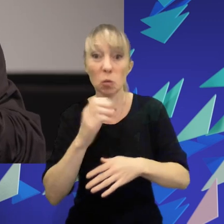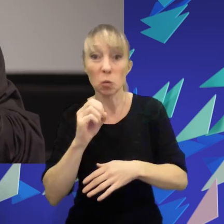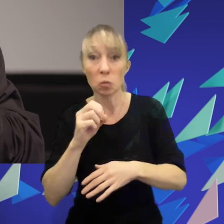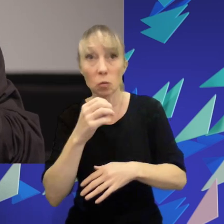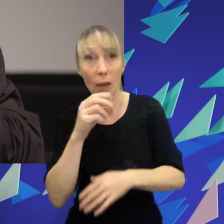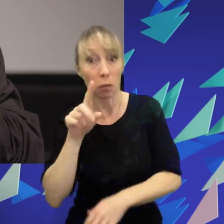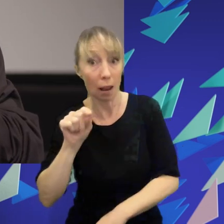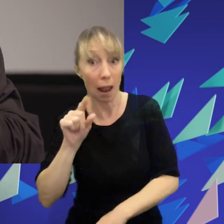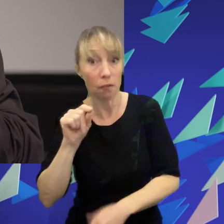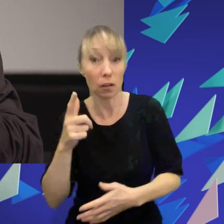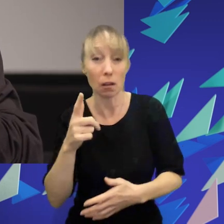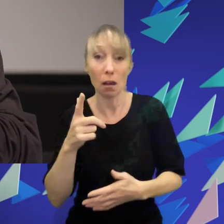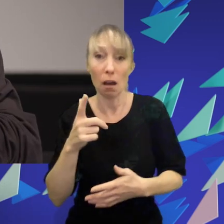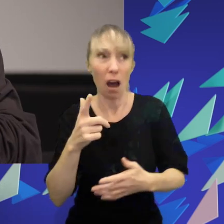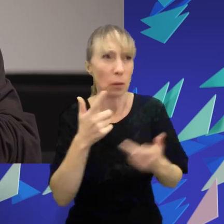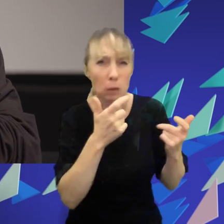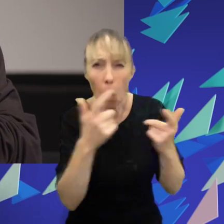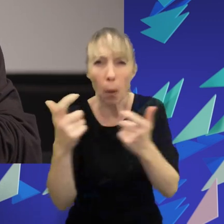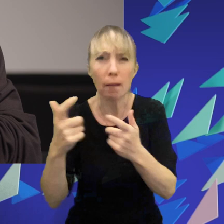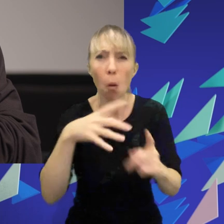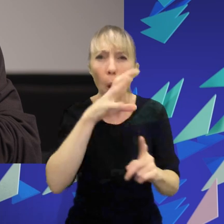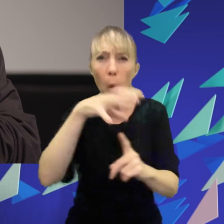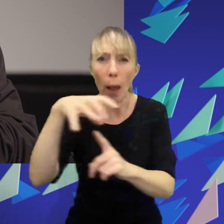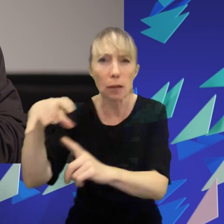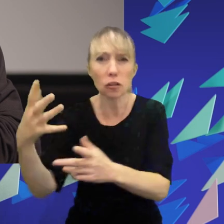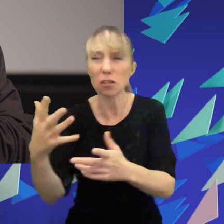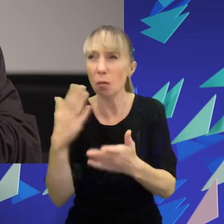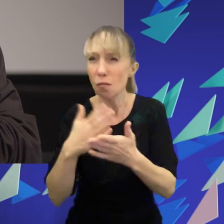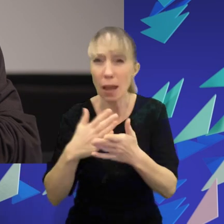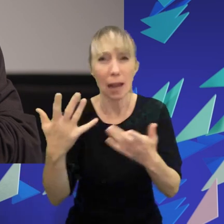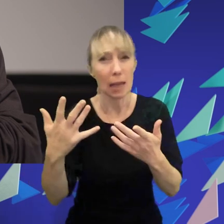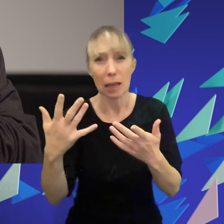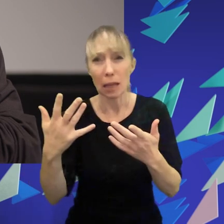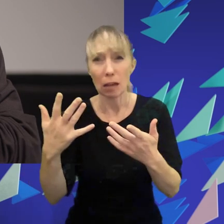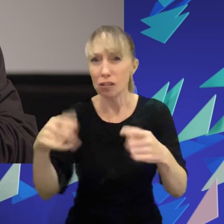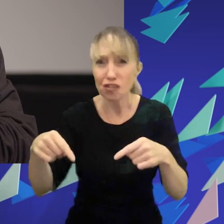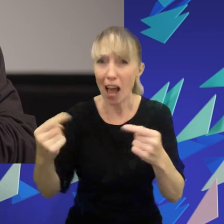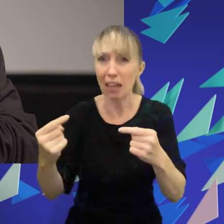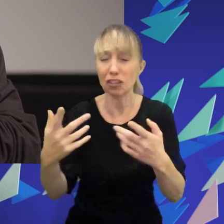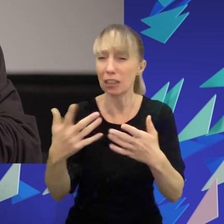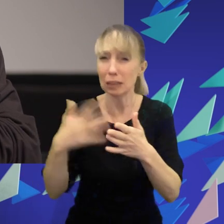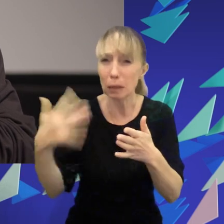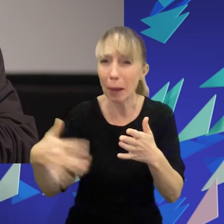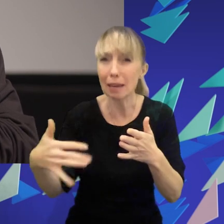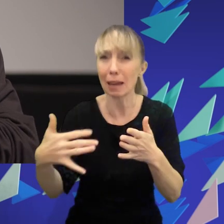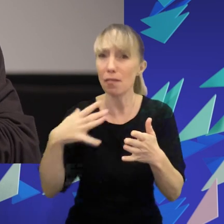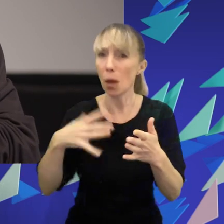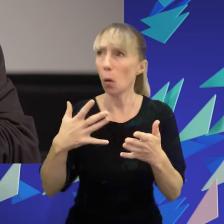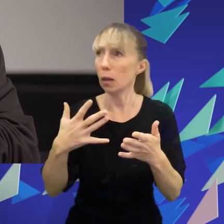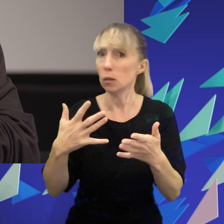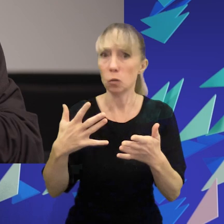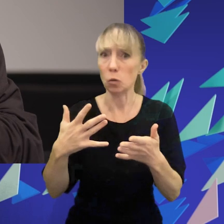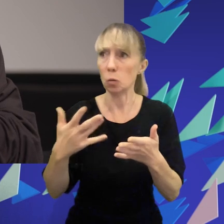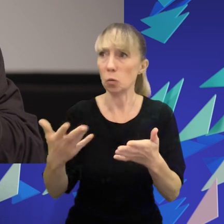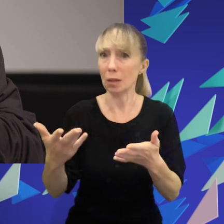challenging film and very expensive. They want me to do it by some amount of money that I knew that it would be impossible,